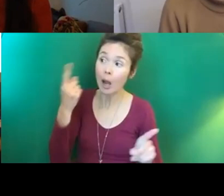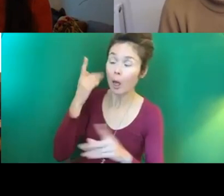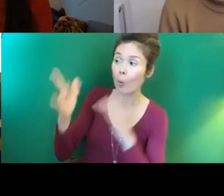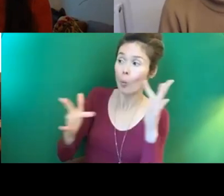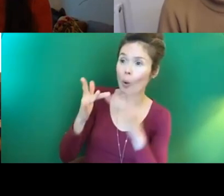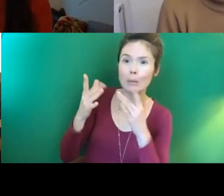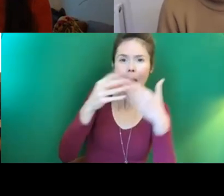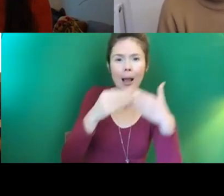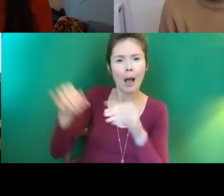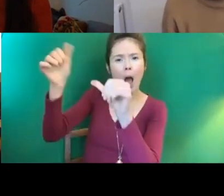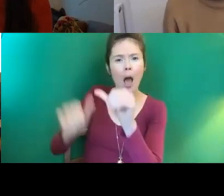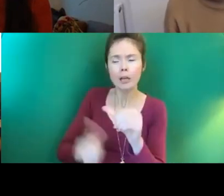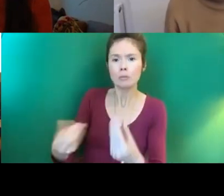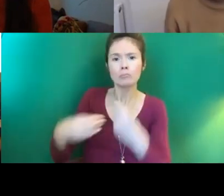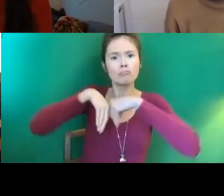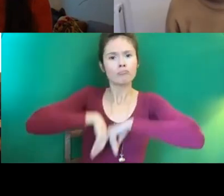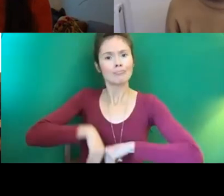tips that are inside it.